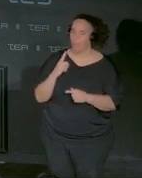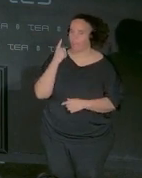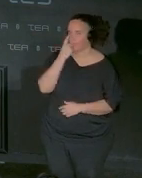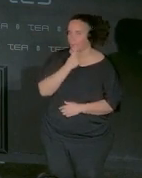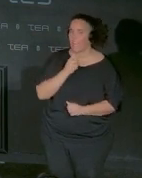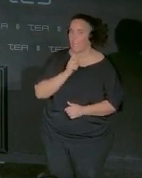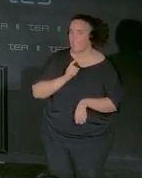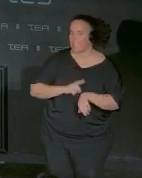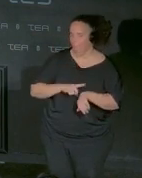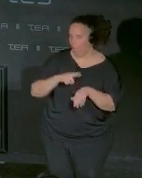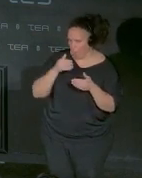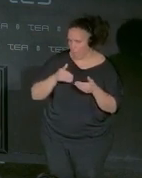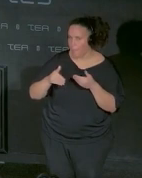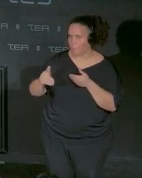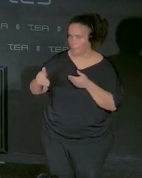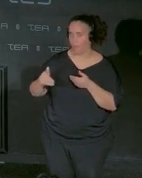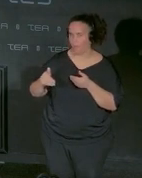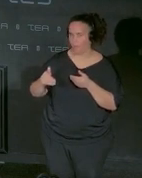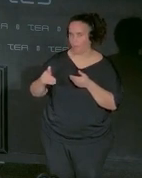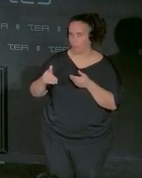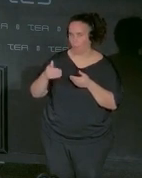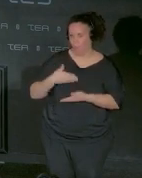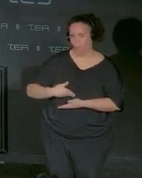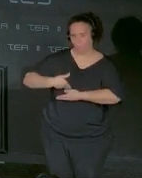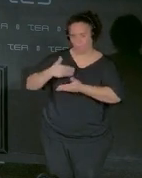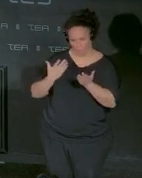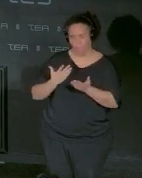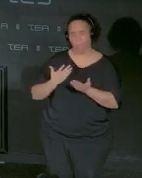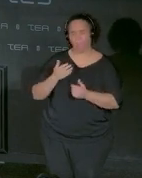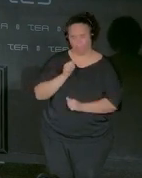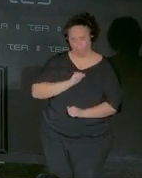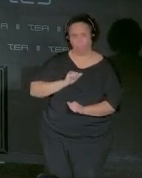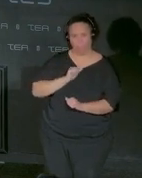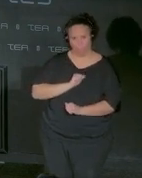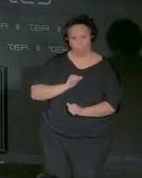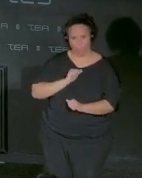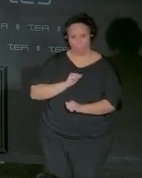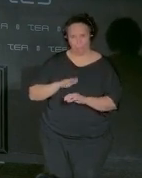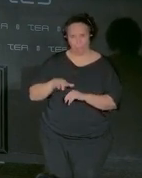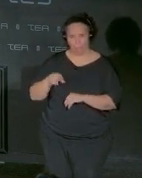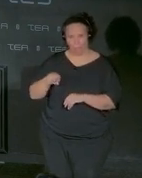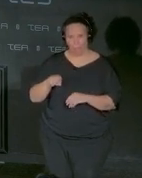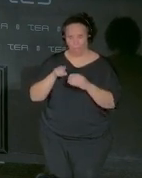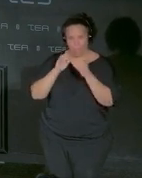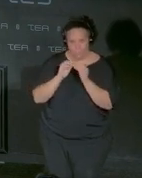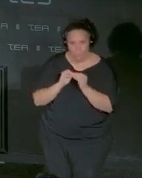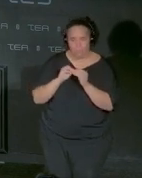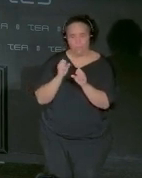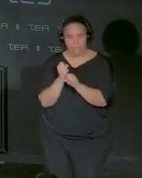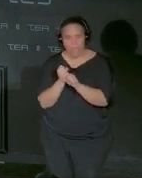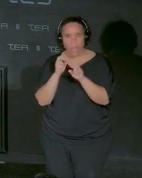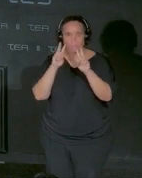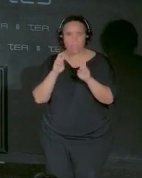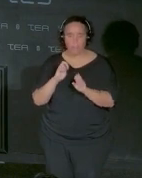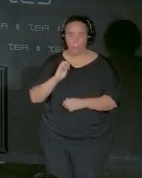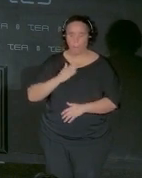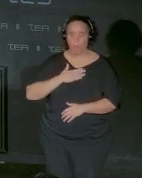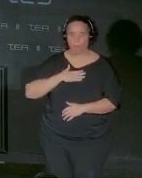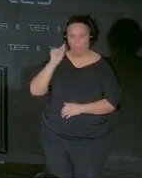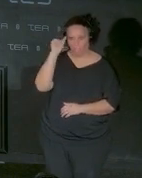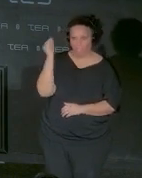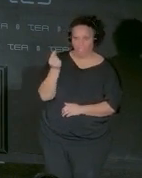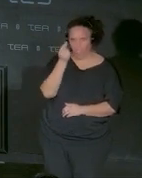money on the table, to get some food on the table. So when they get money from the VAF or another cultural fund, it actually frees up time. They can